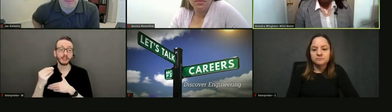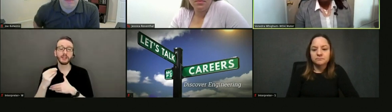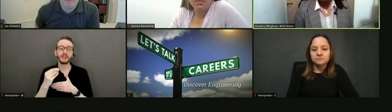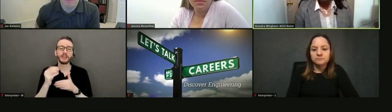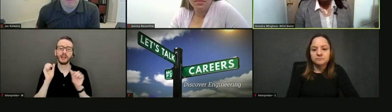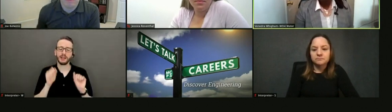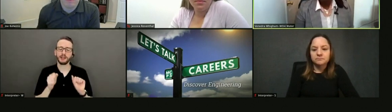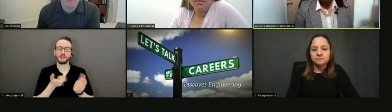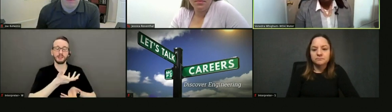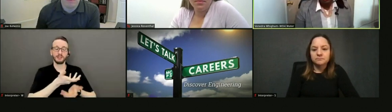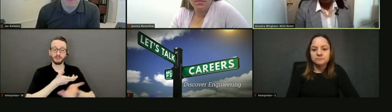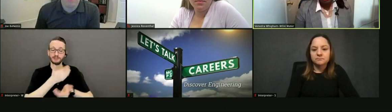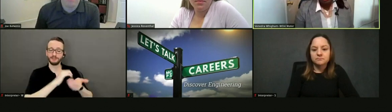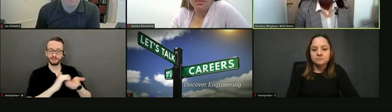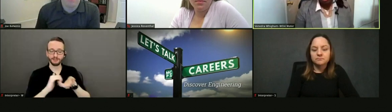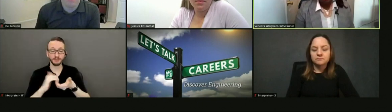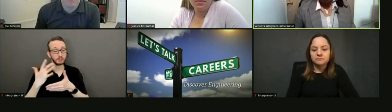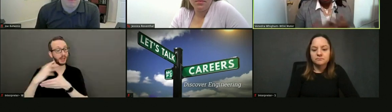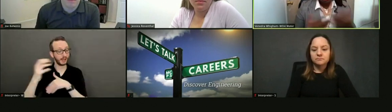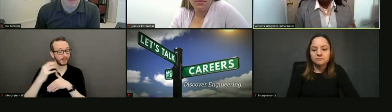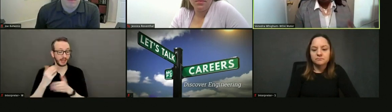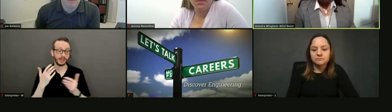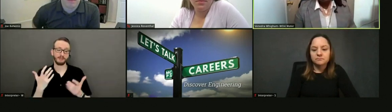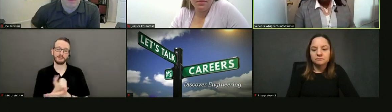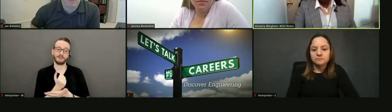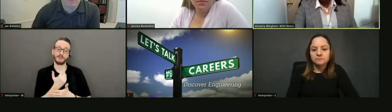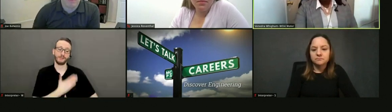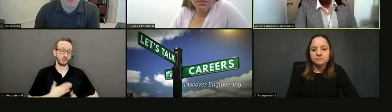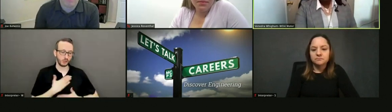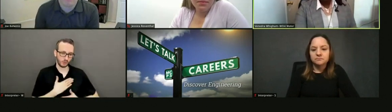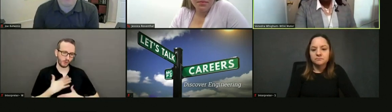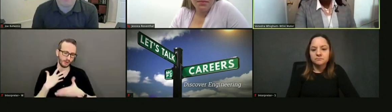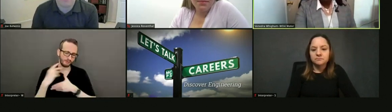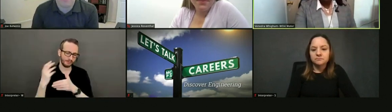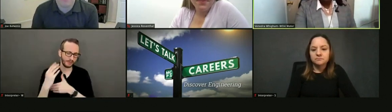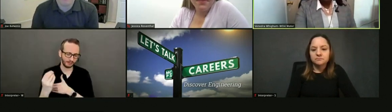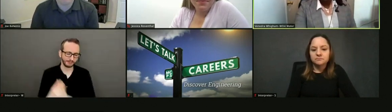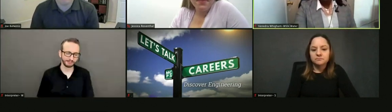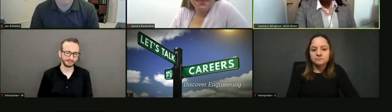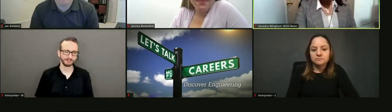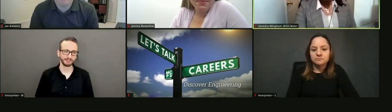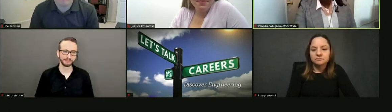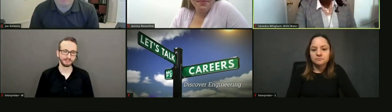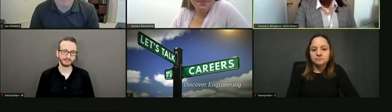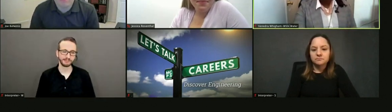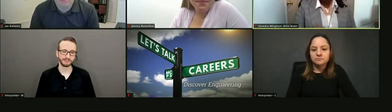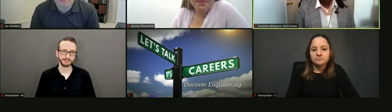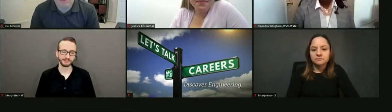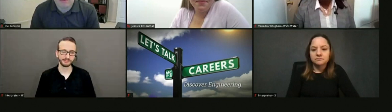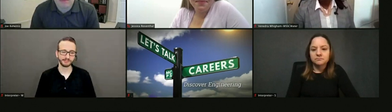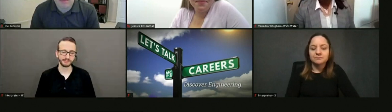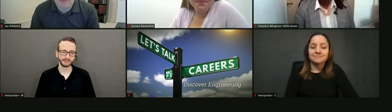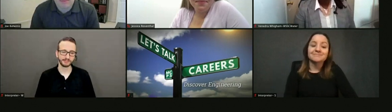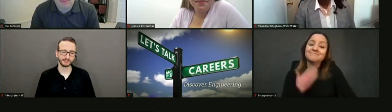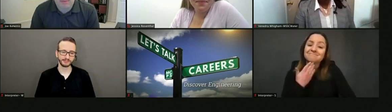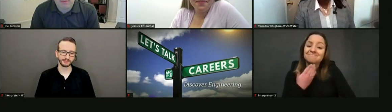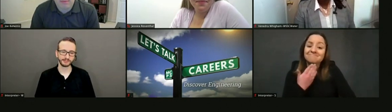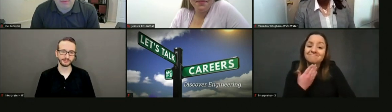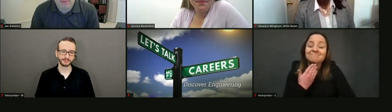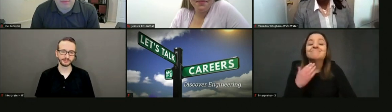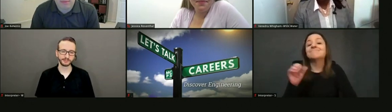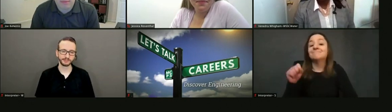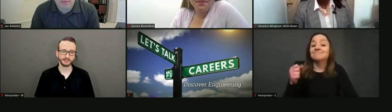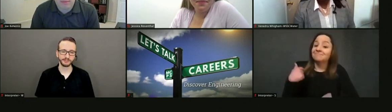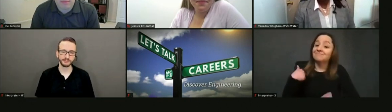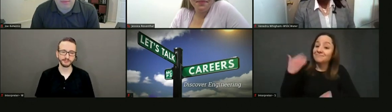more outside, and I've enjoyed the opportunity to be out, like Jessica said, in the outdoors. Thank you. Yeah, I